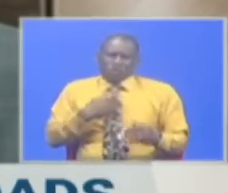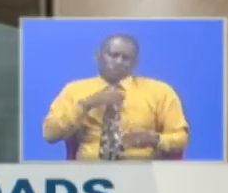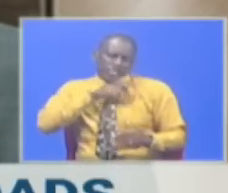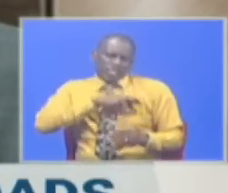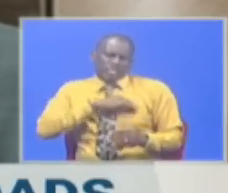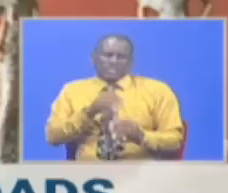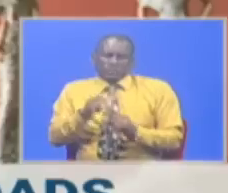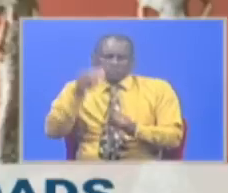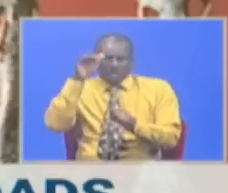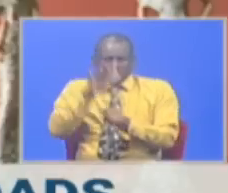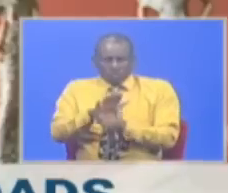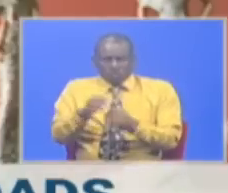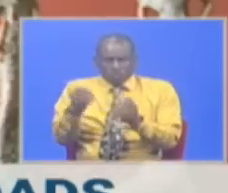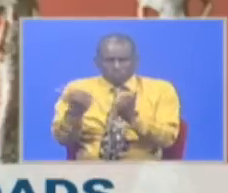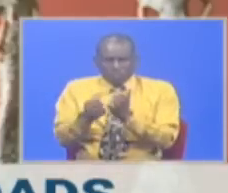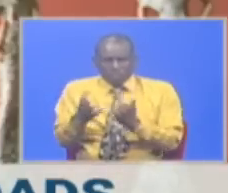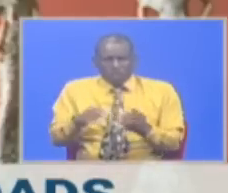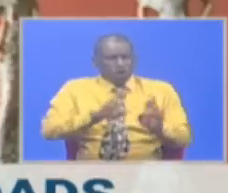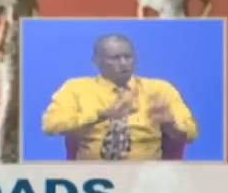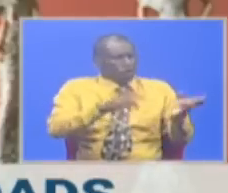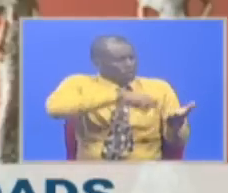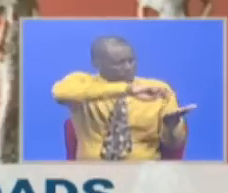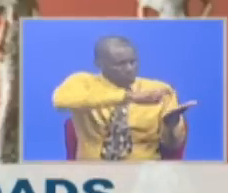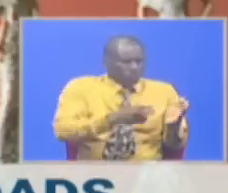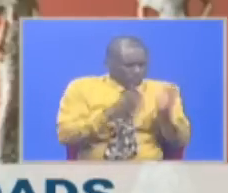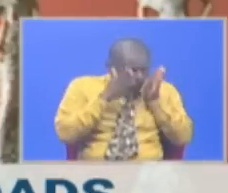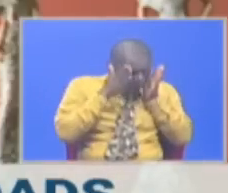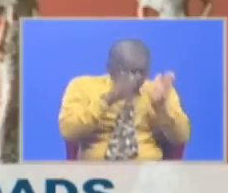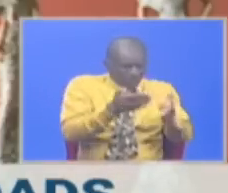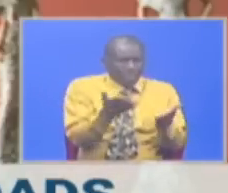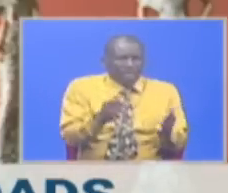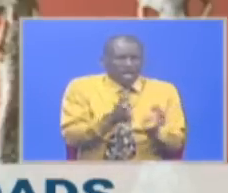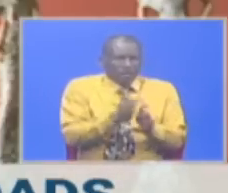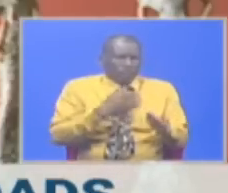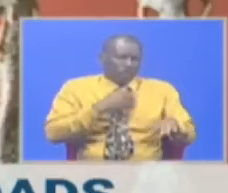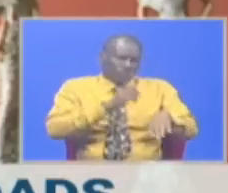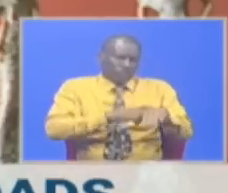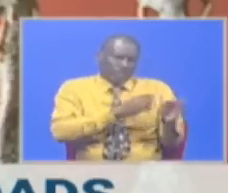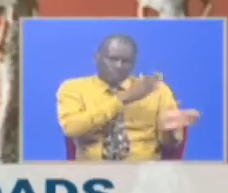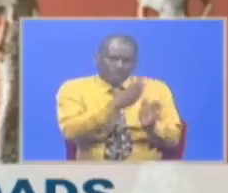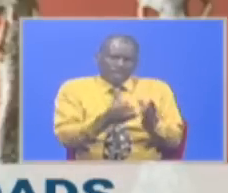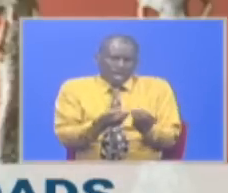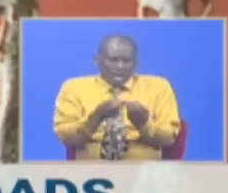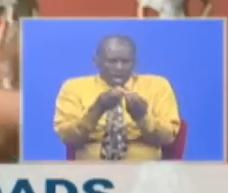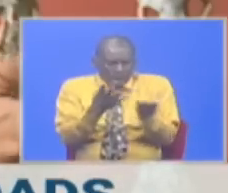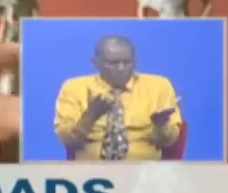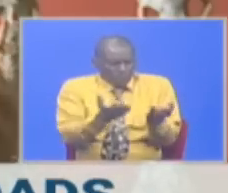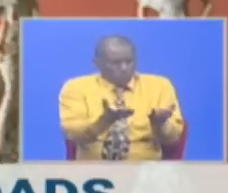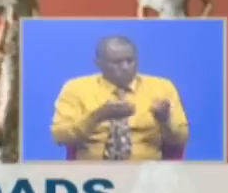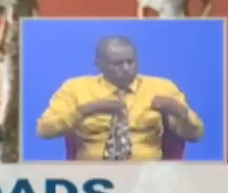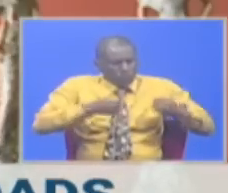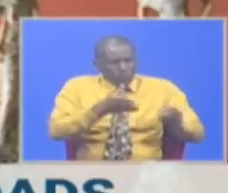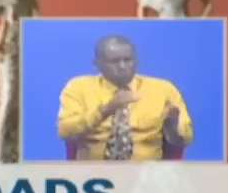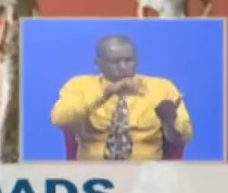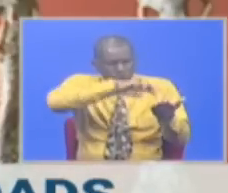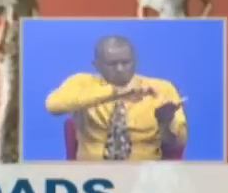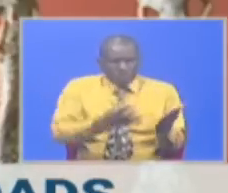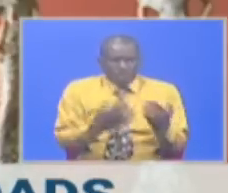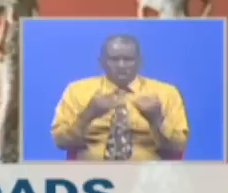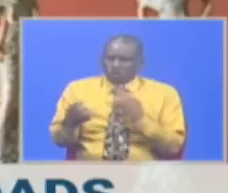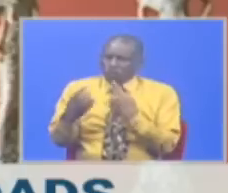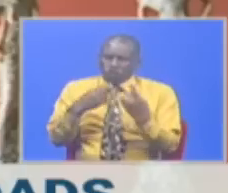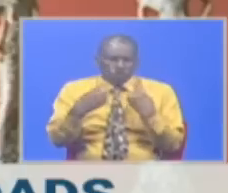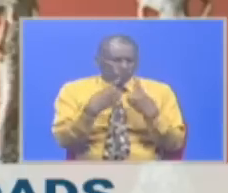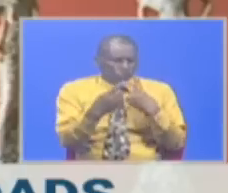trouble. Okay, because there are already contracts and commitments, and the judiciary knows how much you need to enforce these contracts. Let's talk about